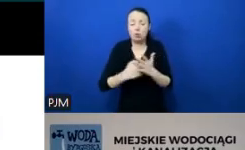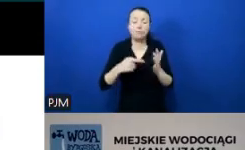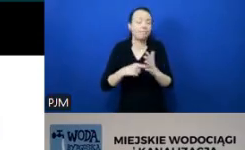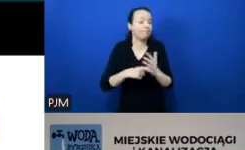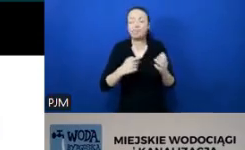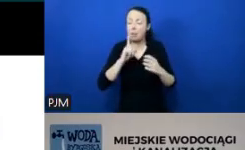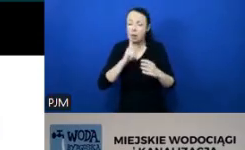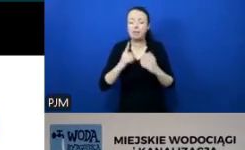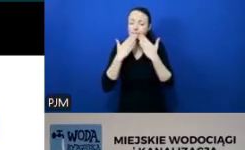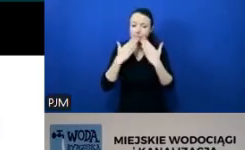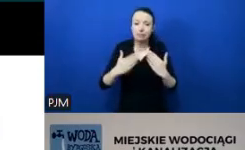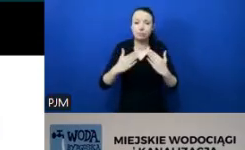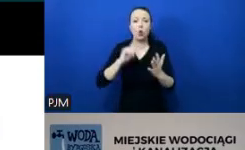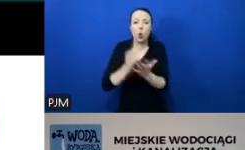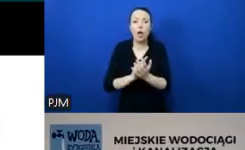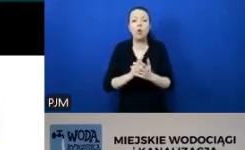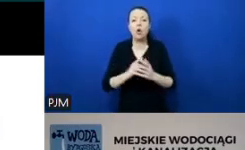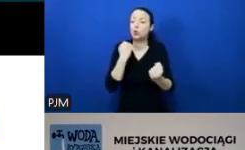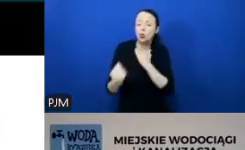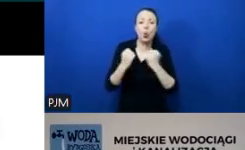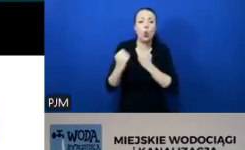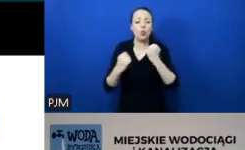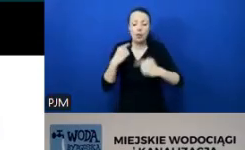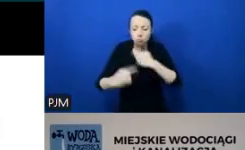The tools we have help to automatize this very